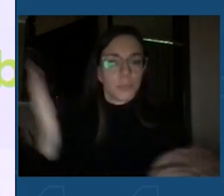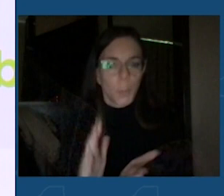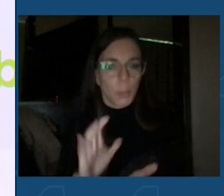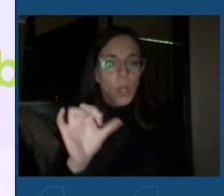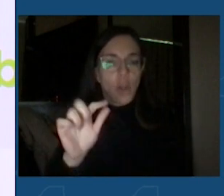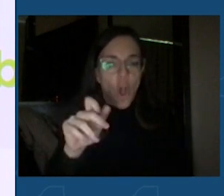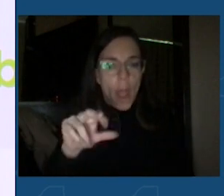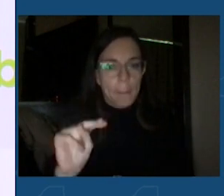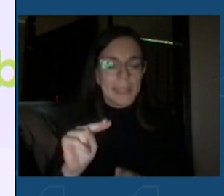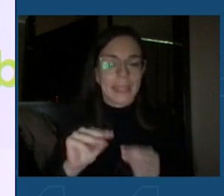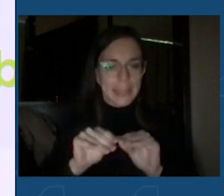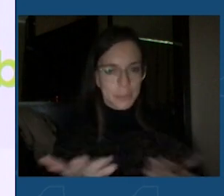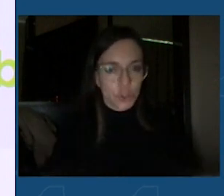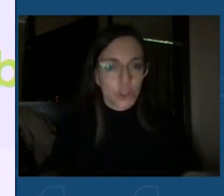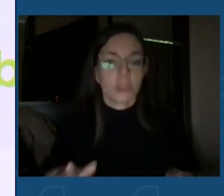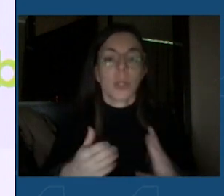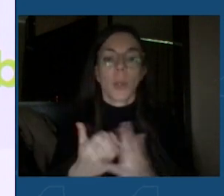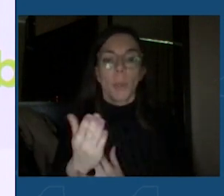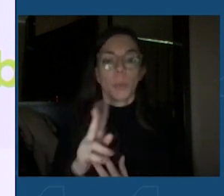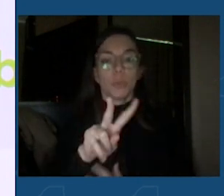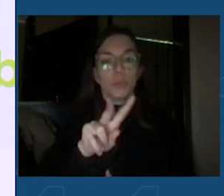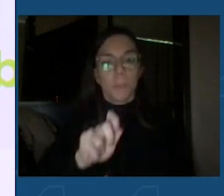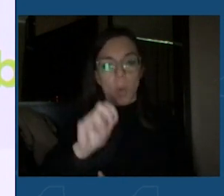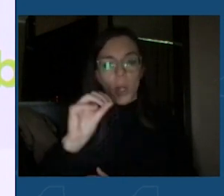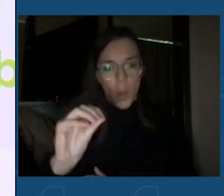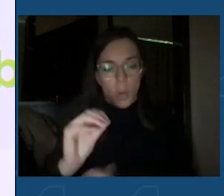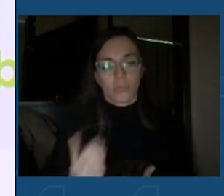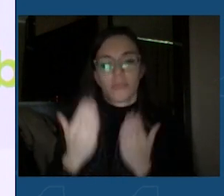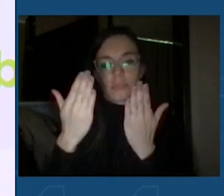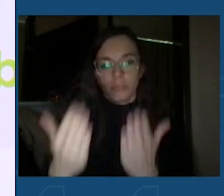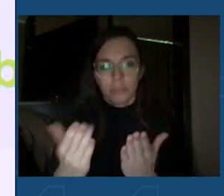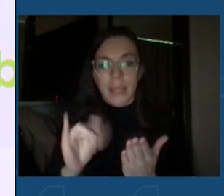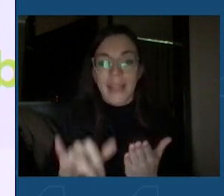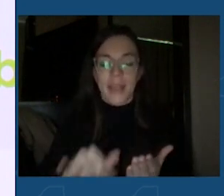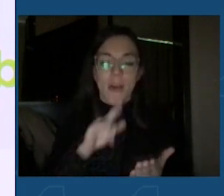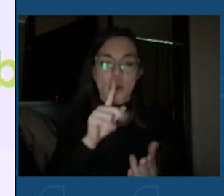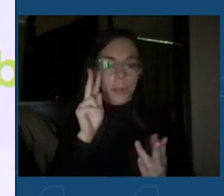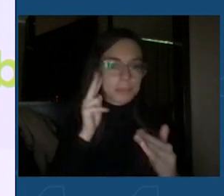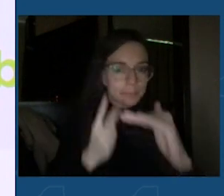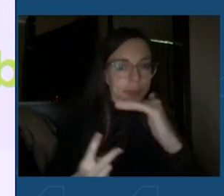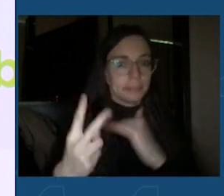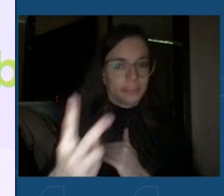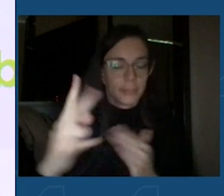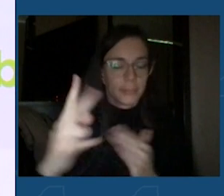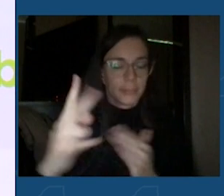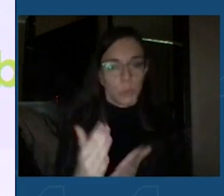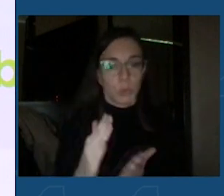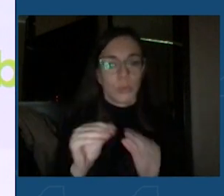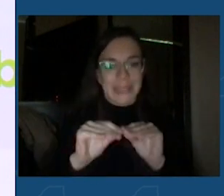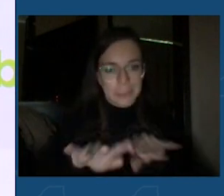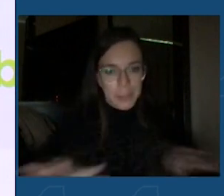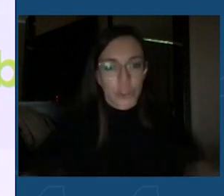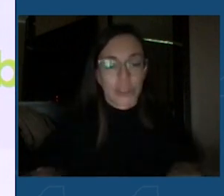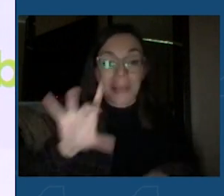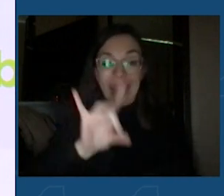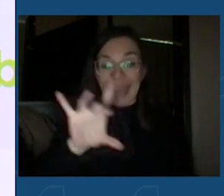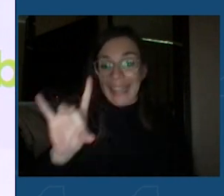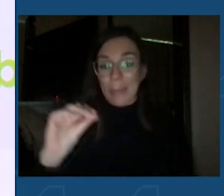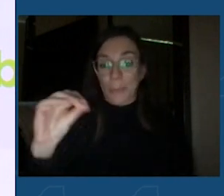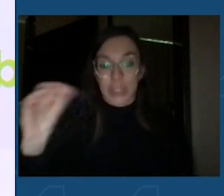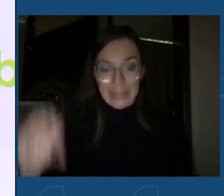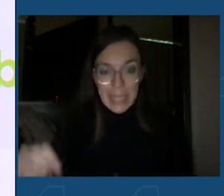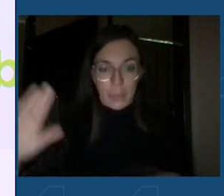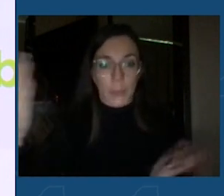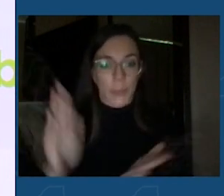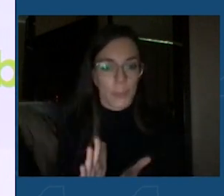recommended 2.0 measures, which are projected to reduce emissions by 88% in partnership with the